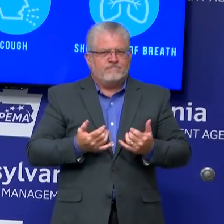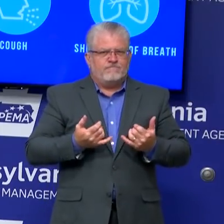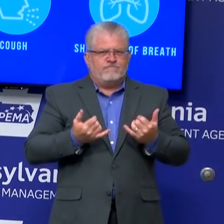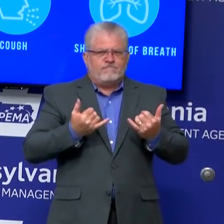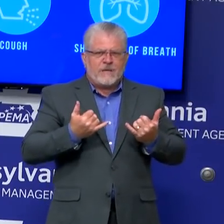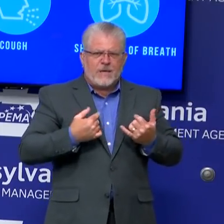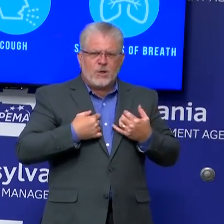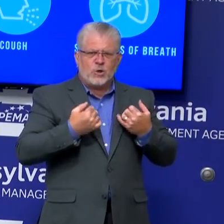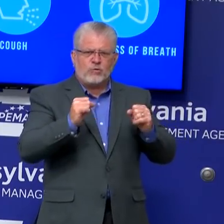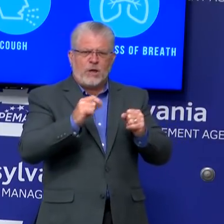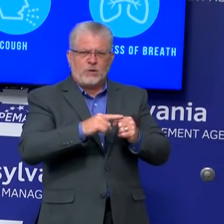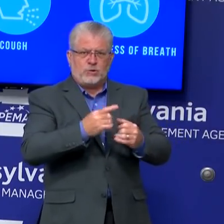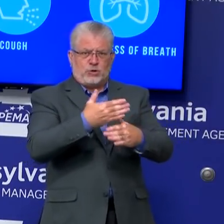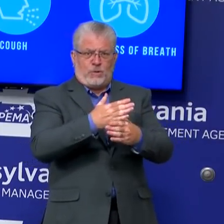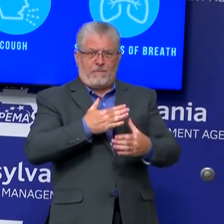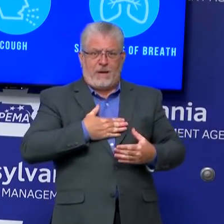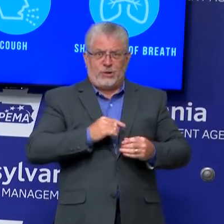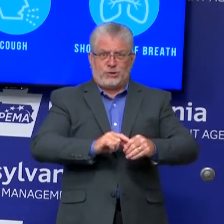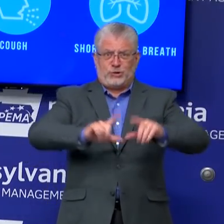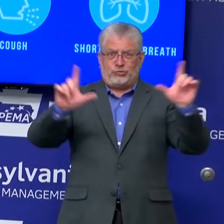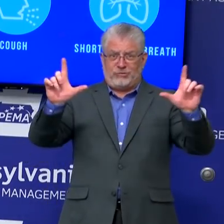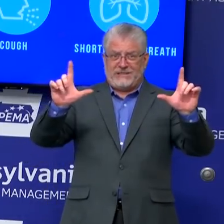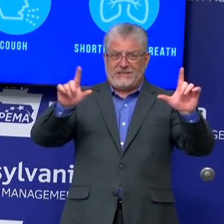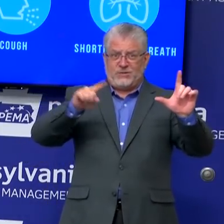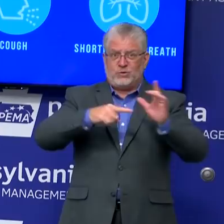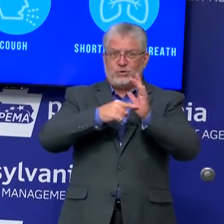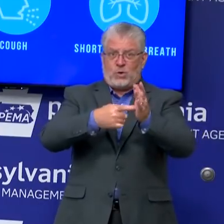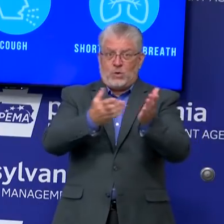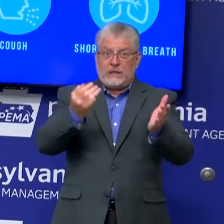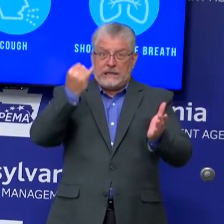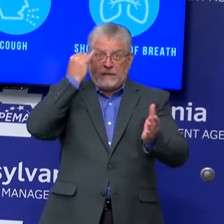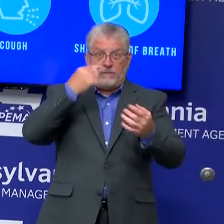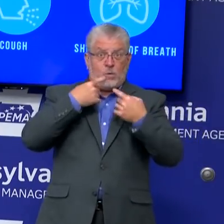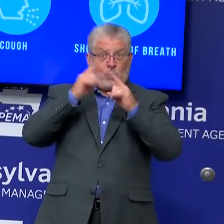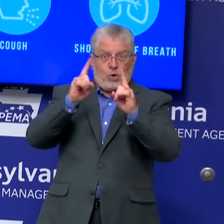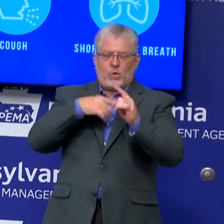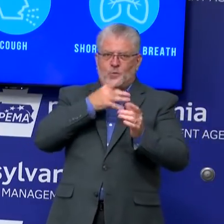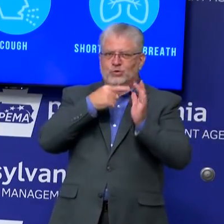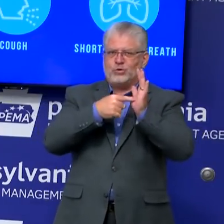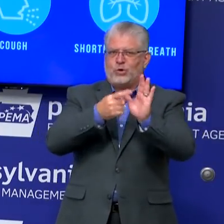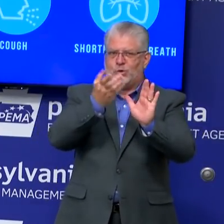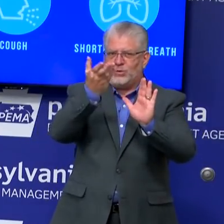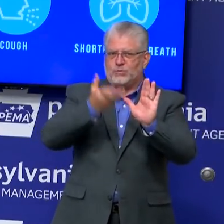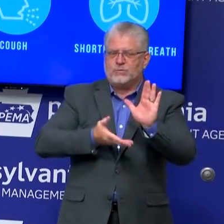I'll give you the general comments, and I'm going to start by focusing in on Allegheny County.